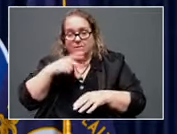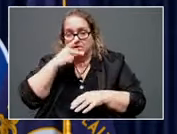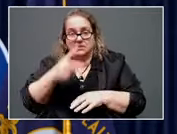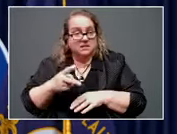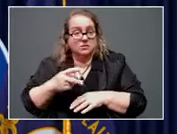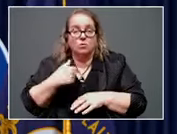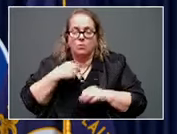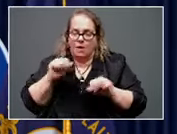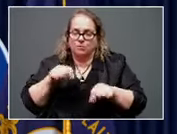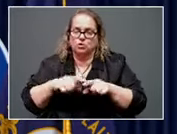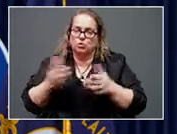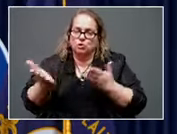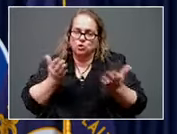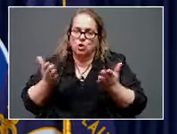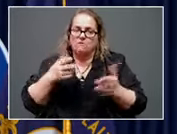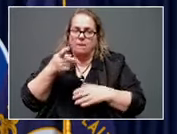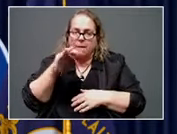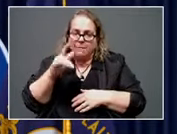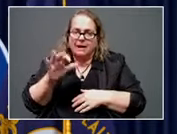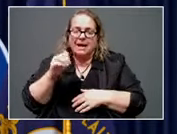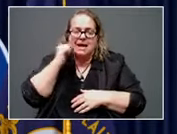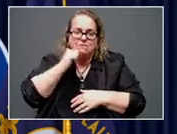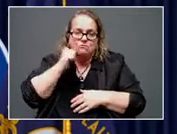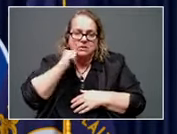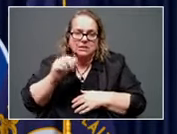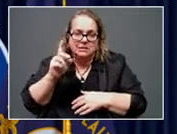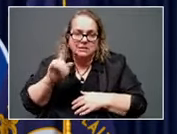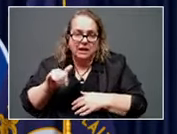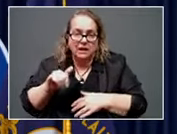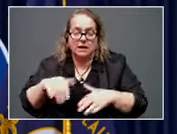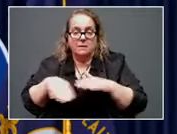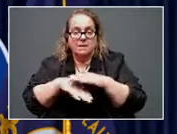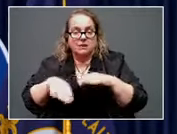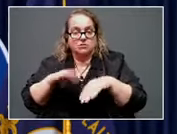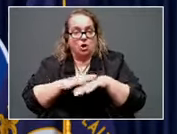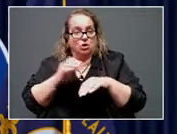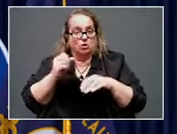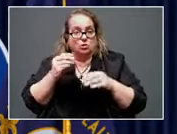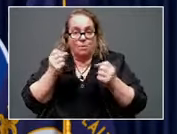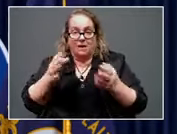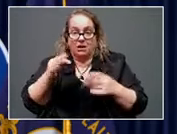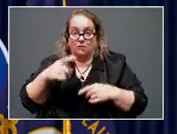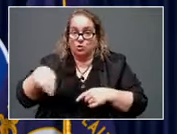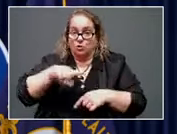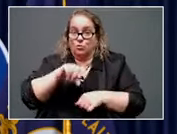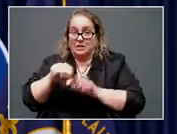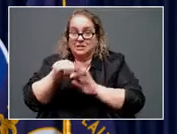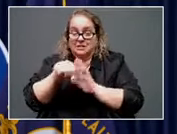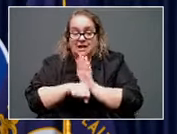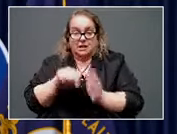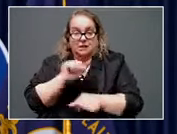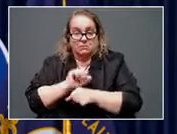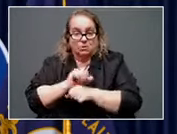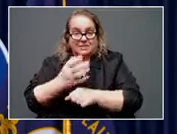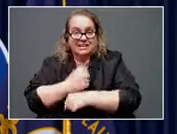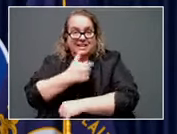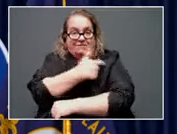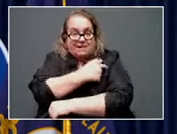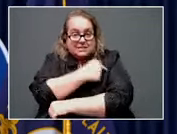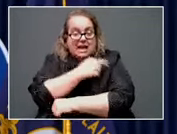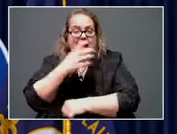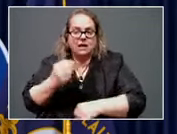public every single day based on so many of you as state employees getting vaccinated, but also being willing to take